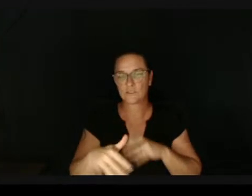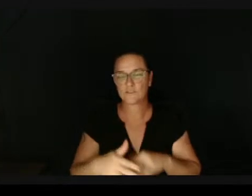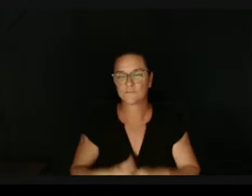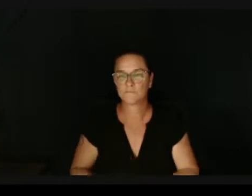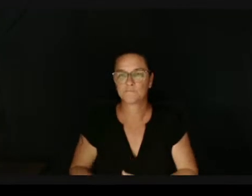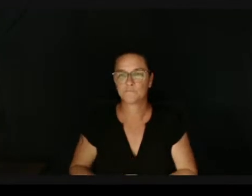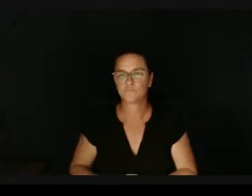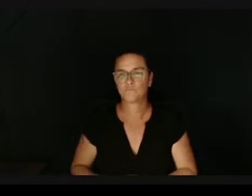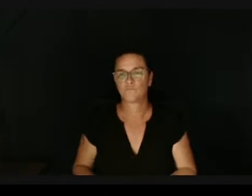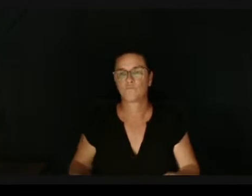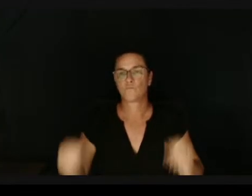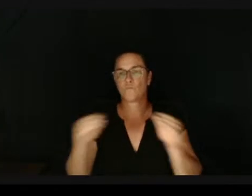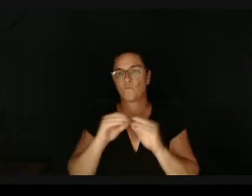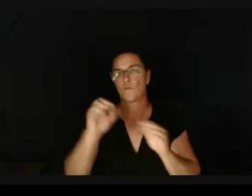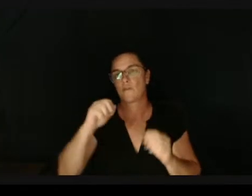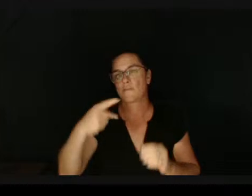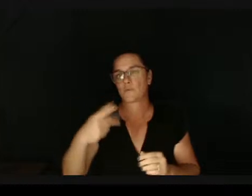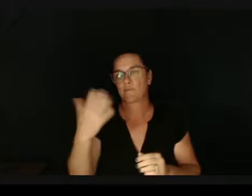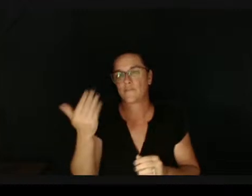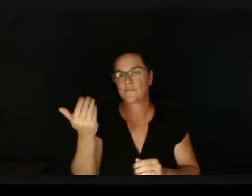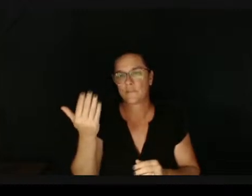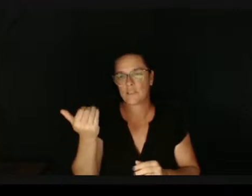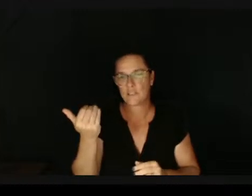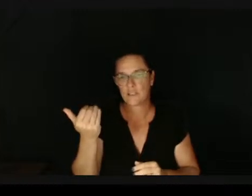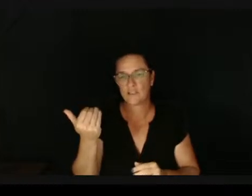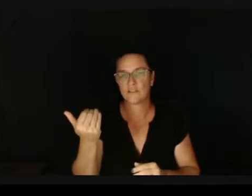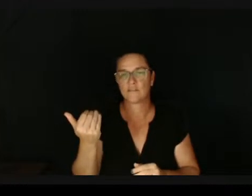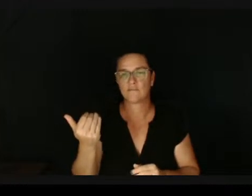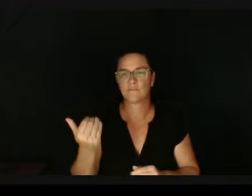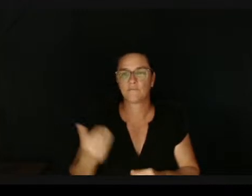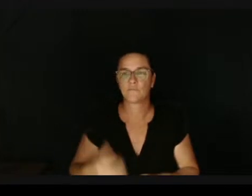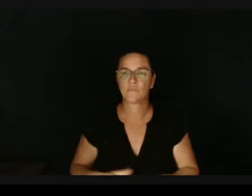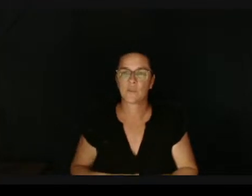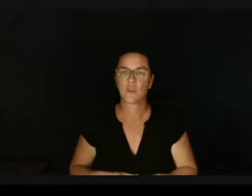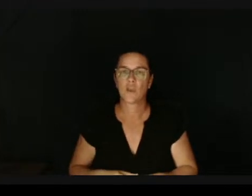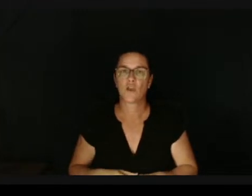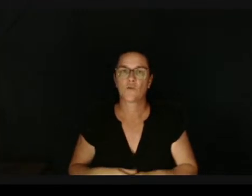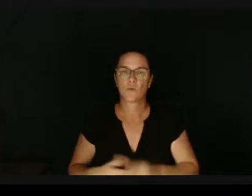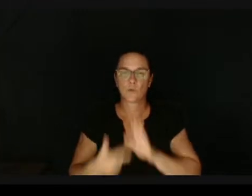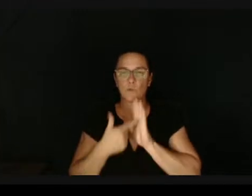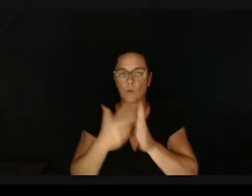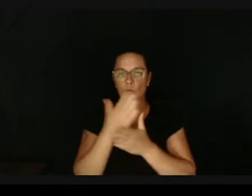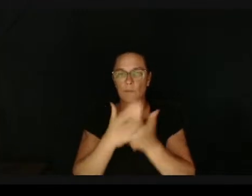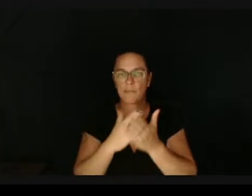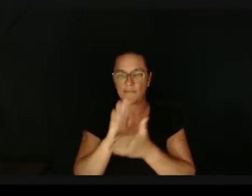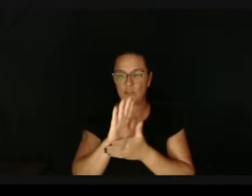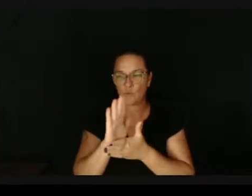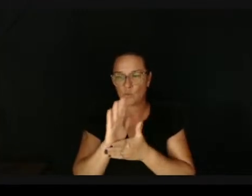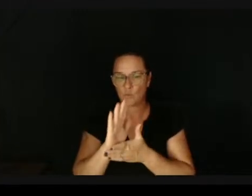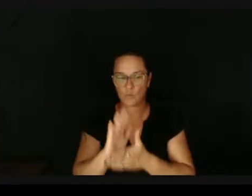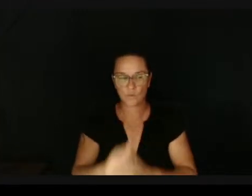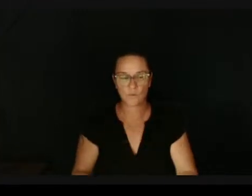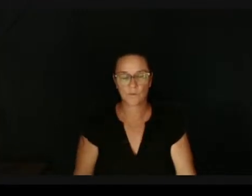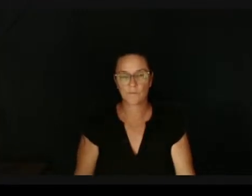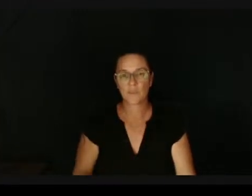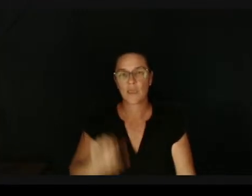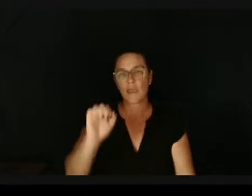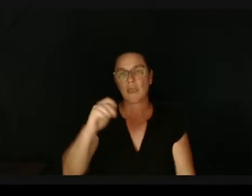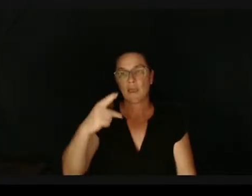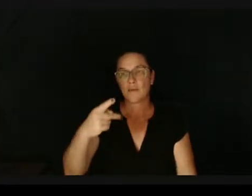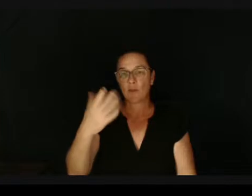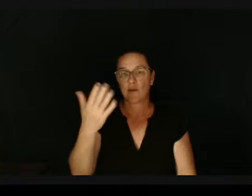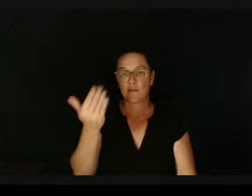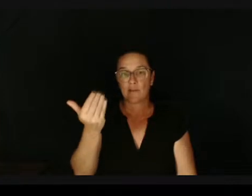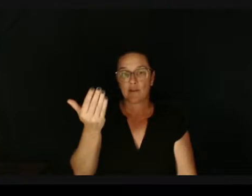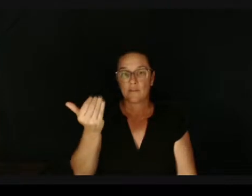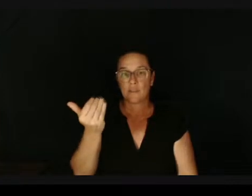And more of episode 15 there as well. So let's play some of these videos. Episode 15, let's